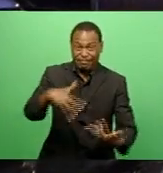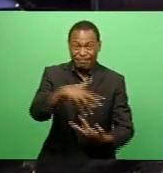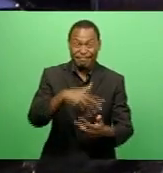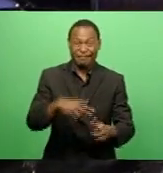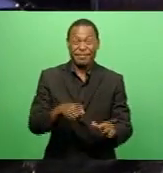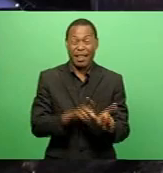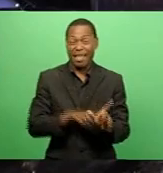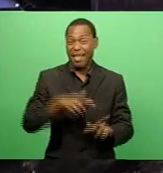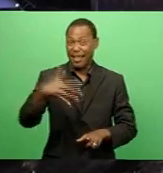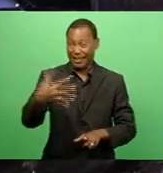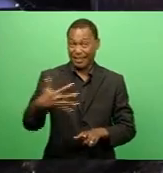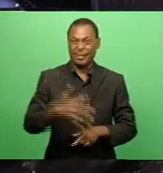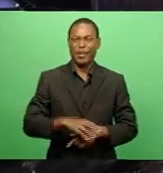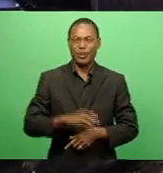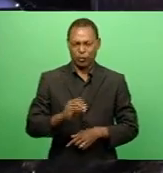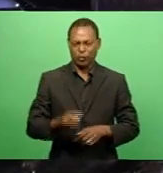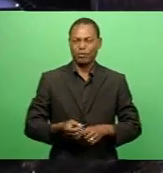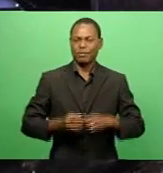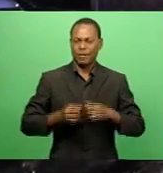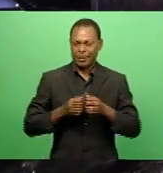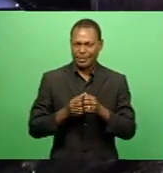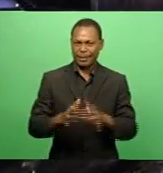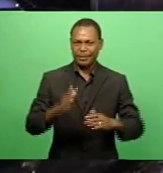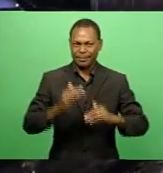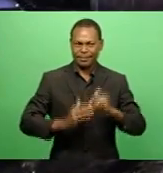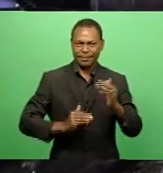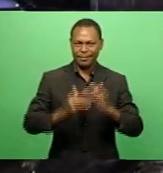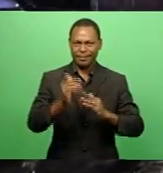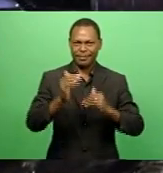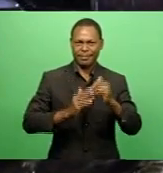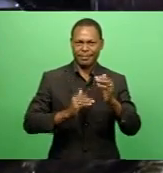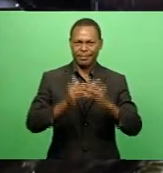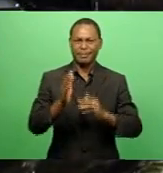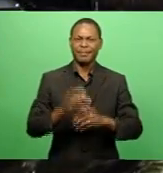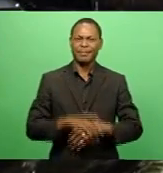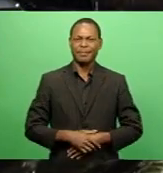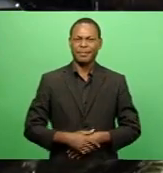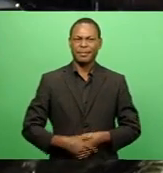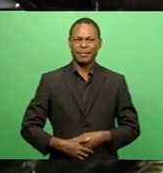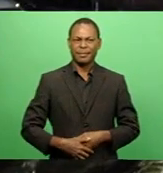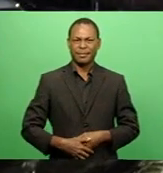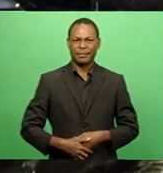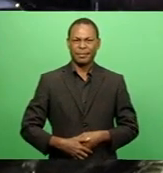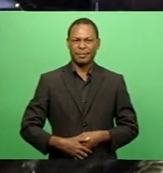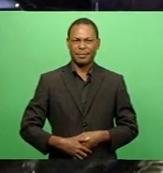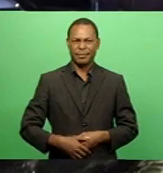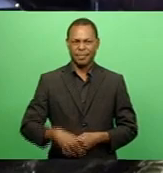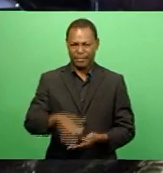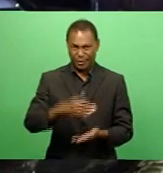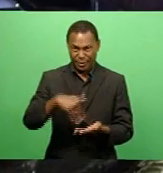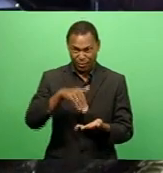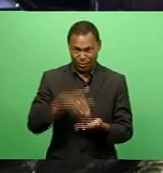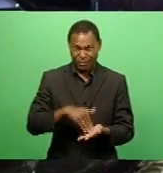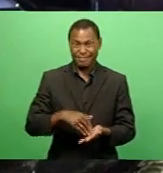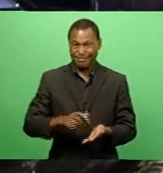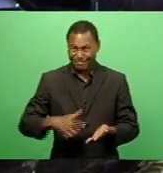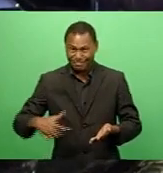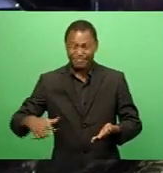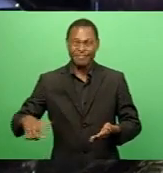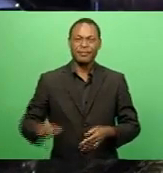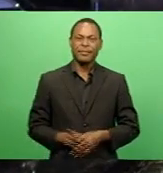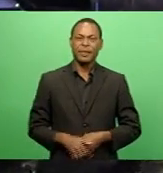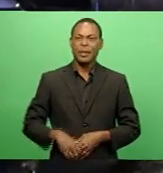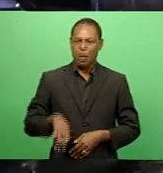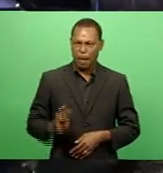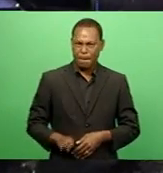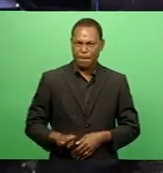construction of the new classrooms. These are Lekutu Lekutu Secondary School,